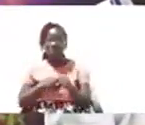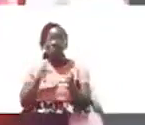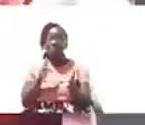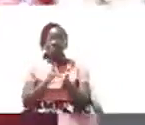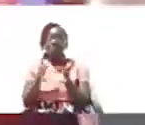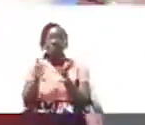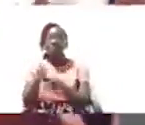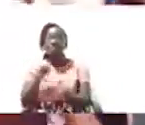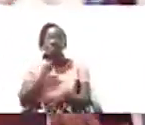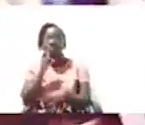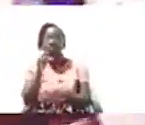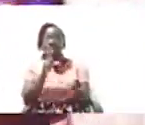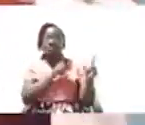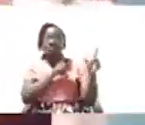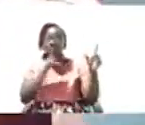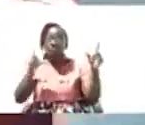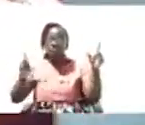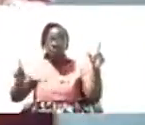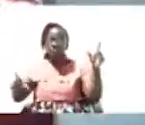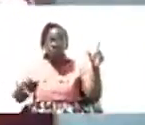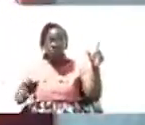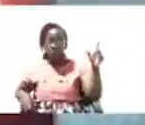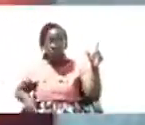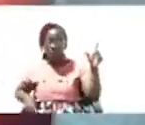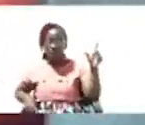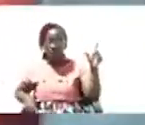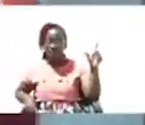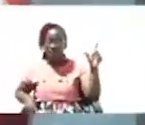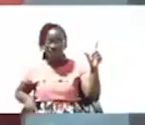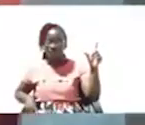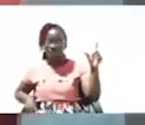Jesus, oh, you're right. Jesus is Lord.